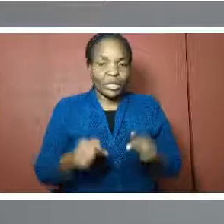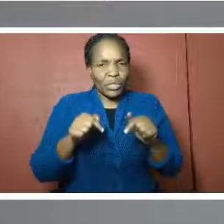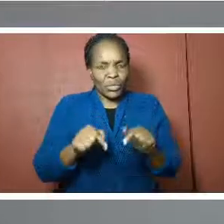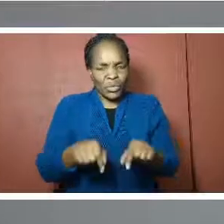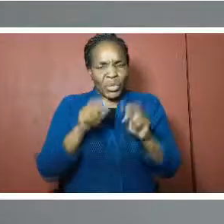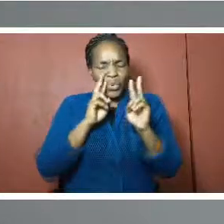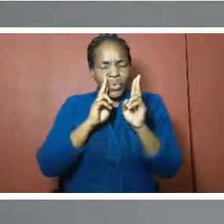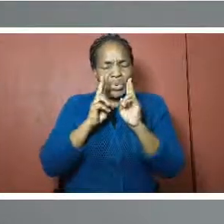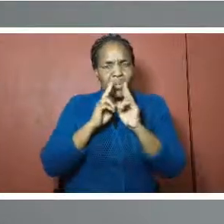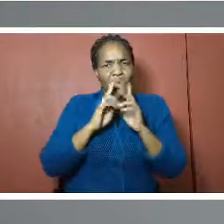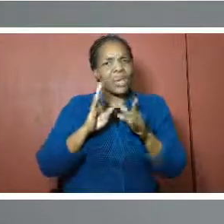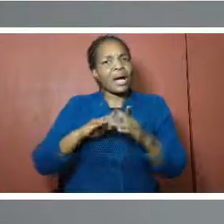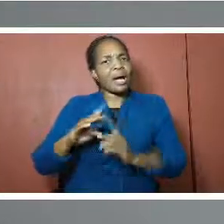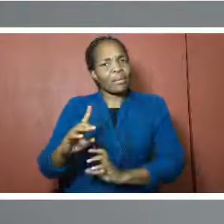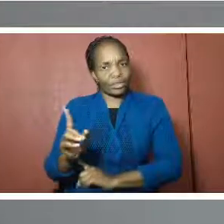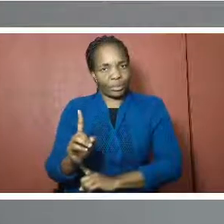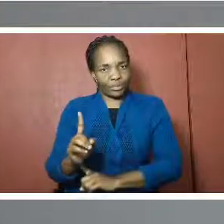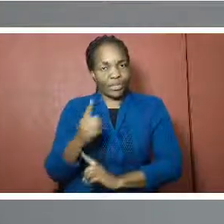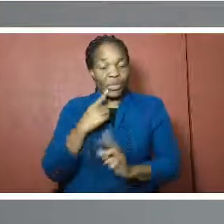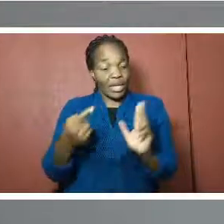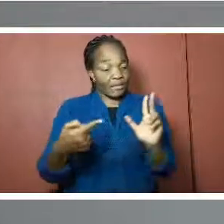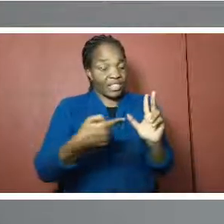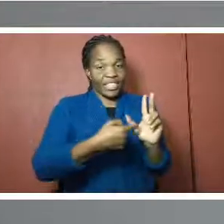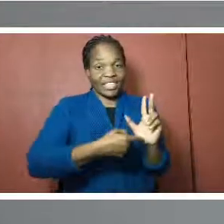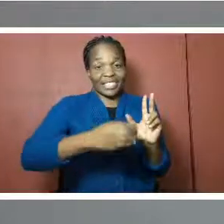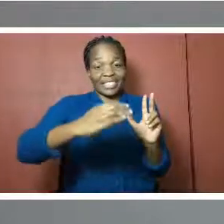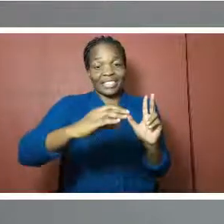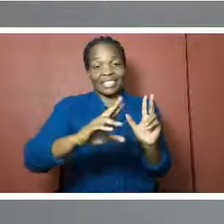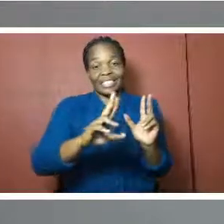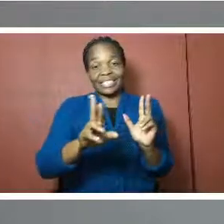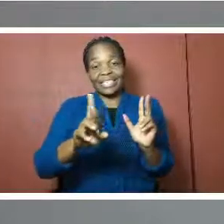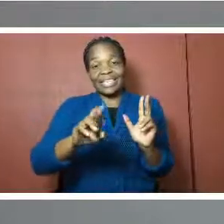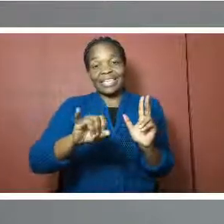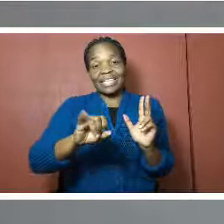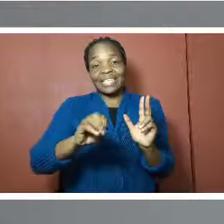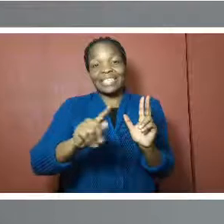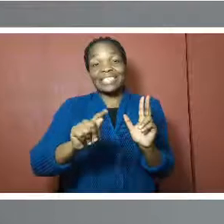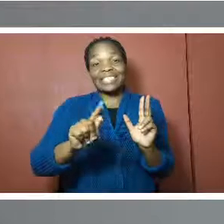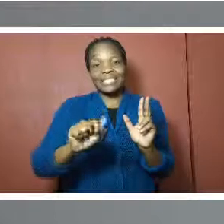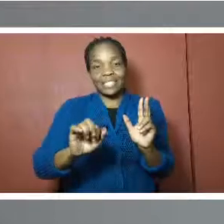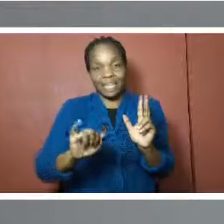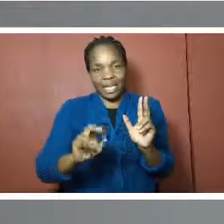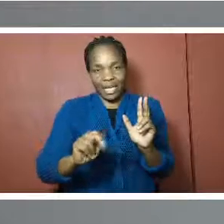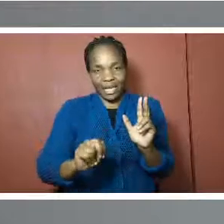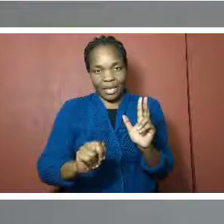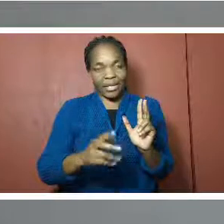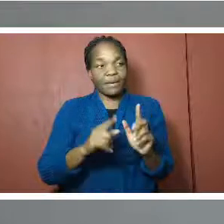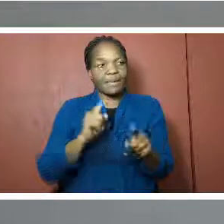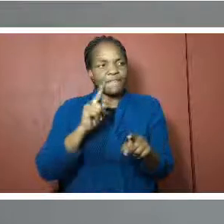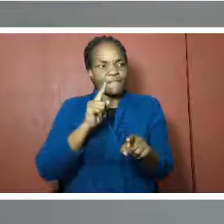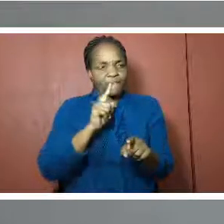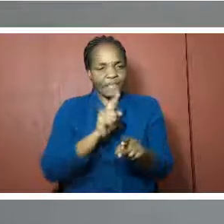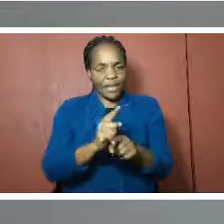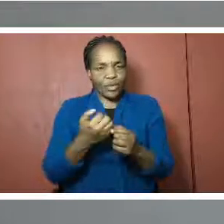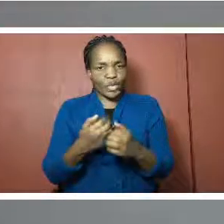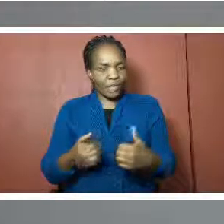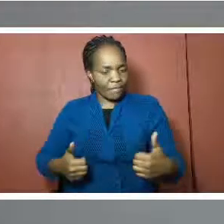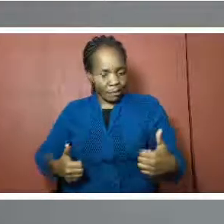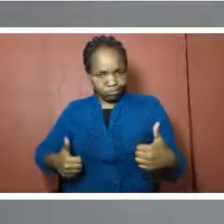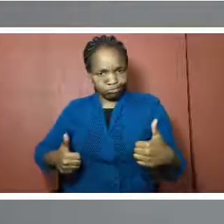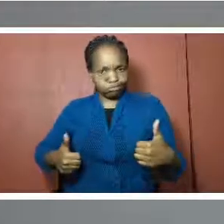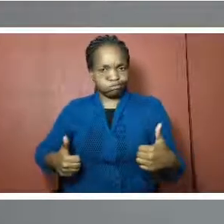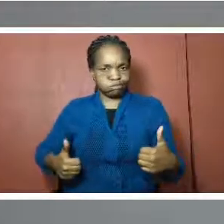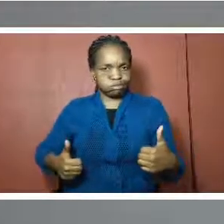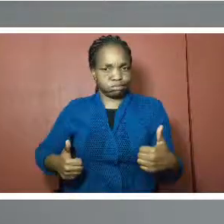Tonight, we're talking to Christian Hess. But before we start, we are practicing our